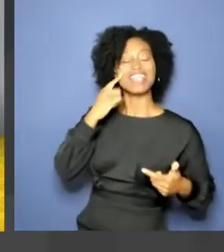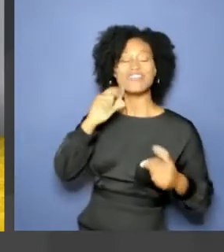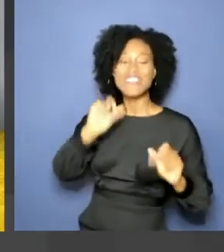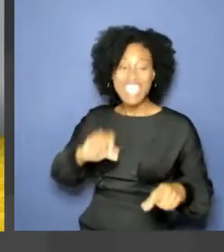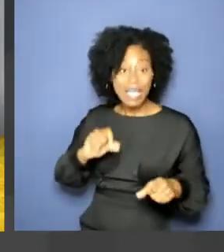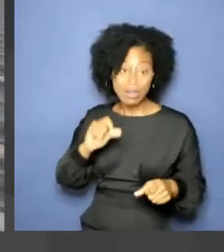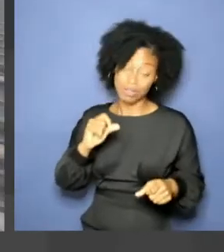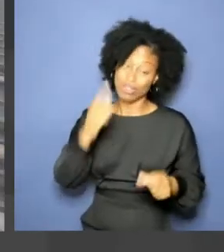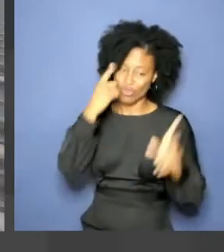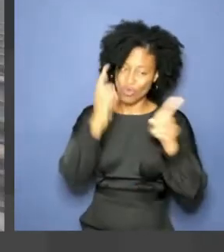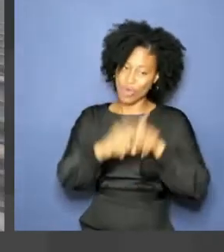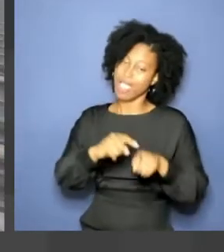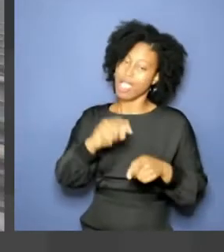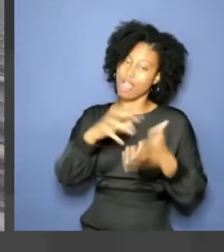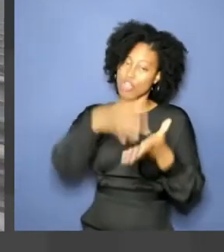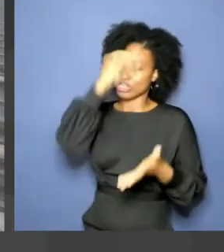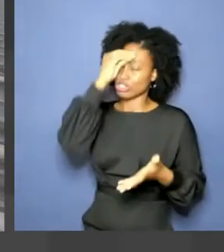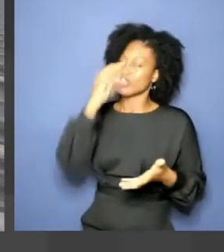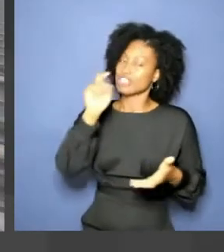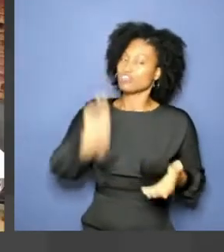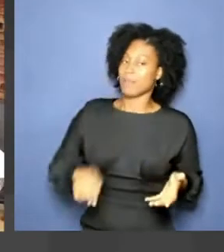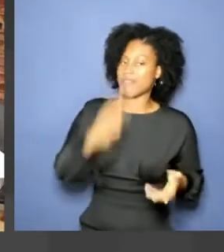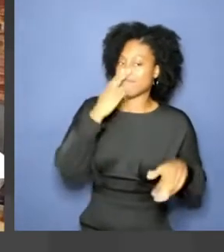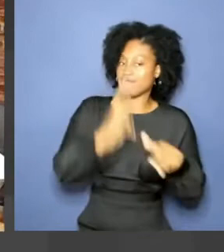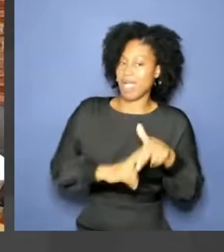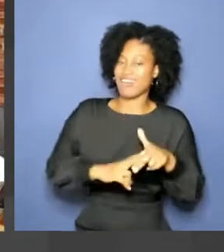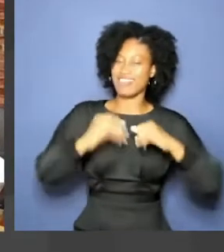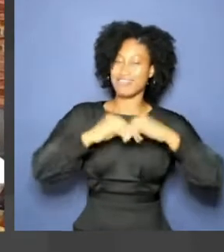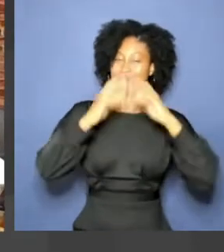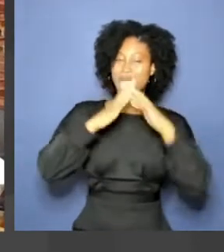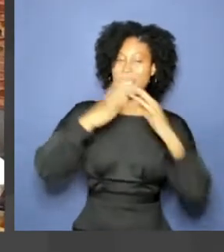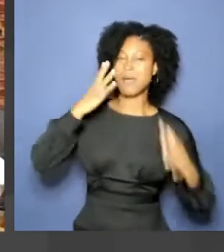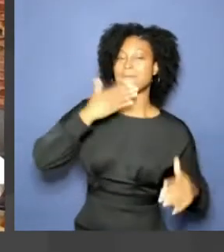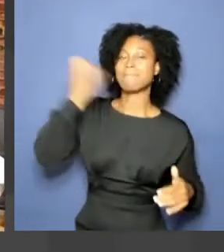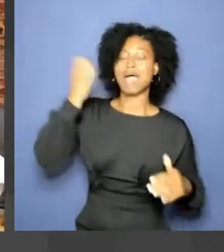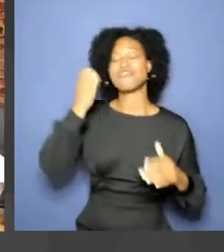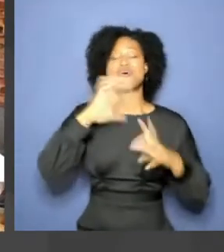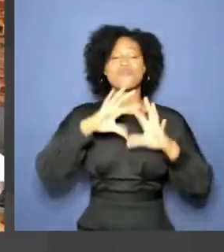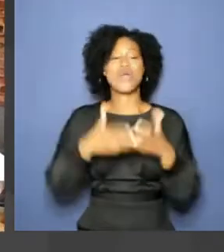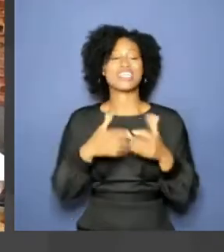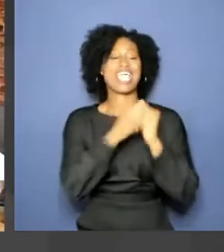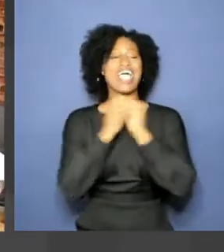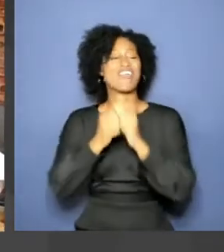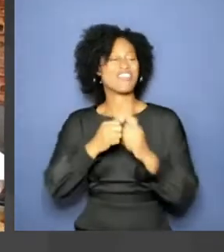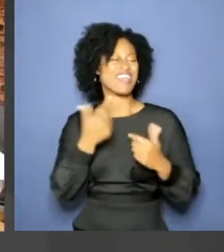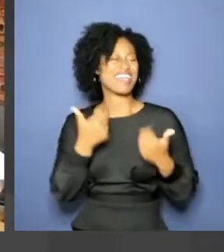Let's build a better world together. Game on!